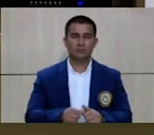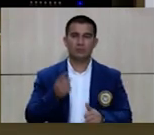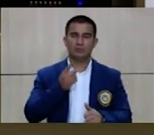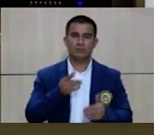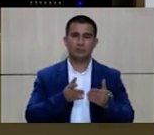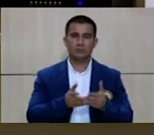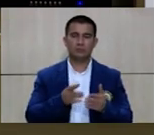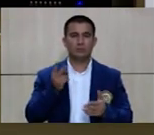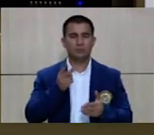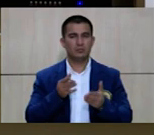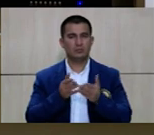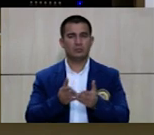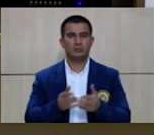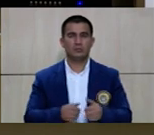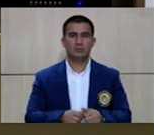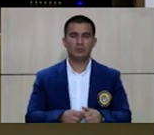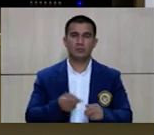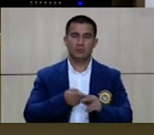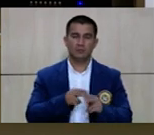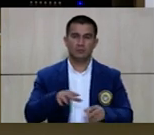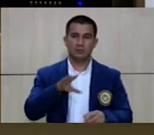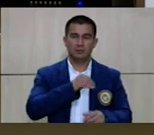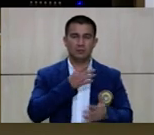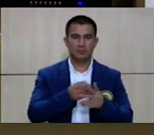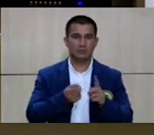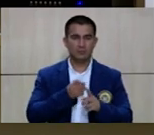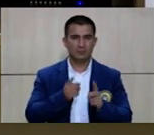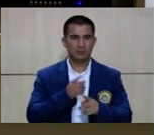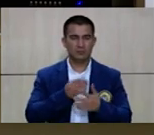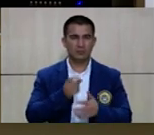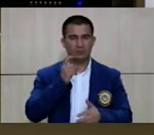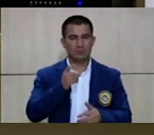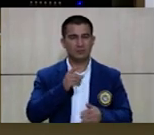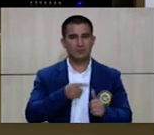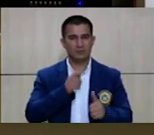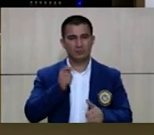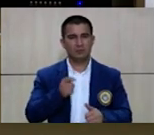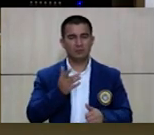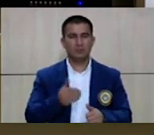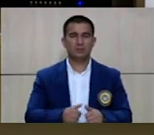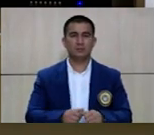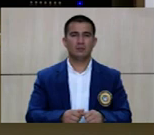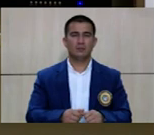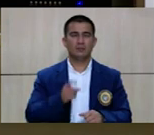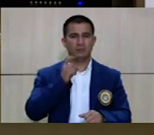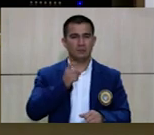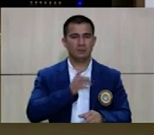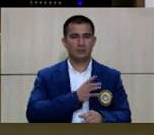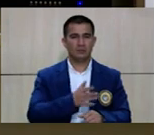kema, ikkinchi kema. Ularning tezliklarini x deylik. Birinchi kemaning tezligi x